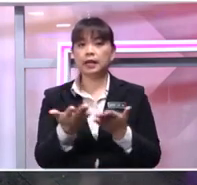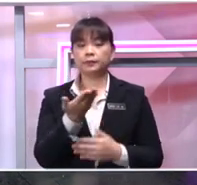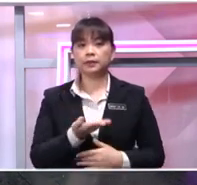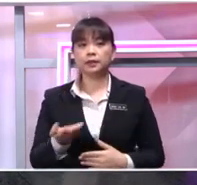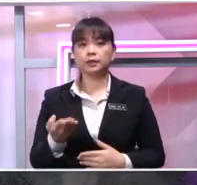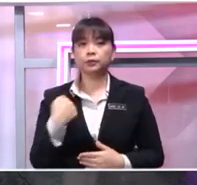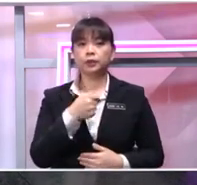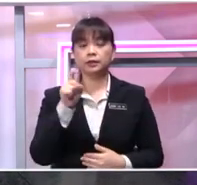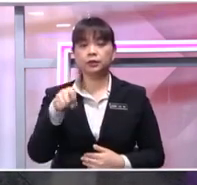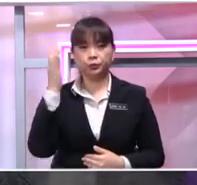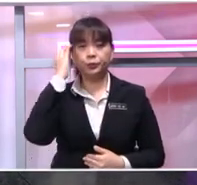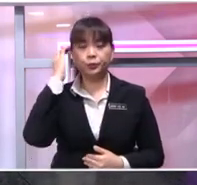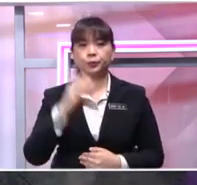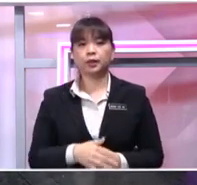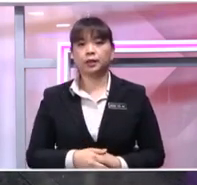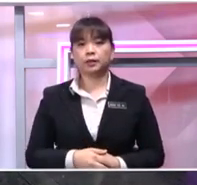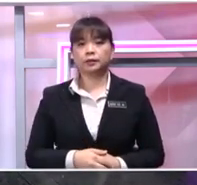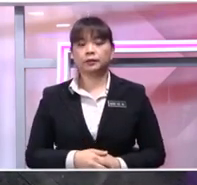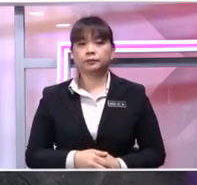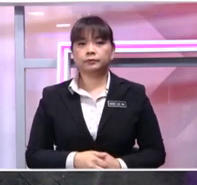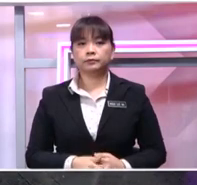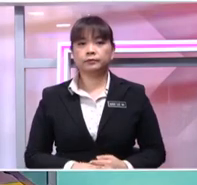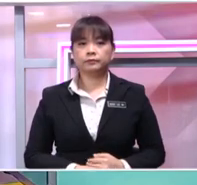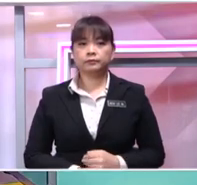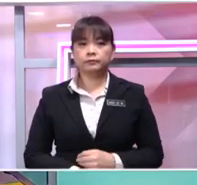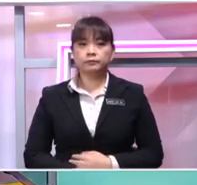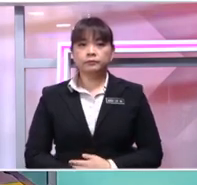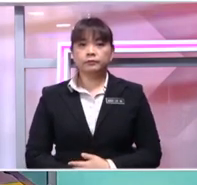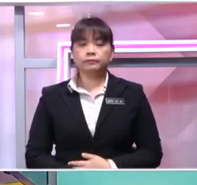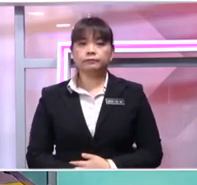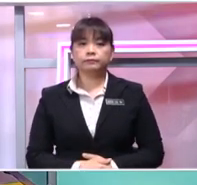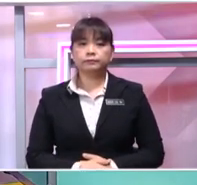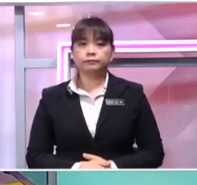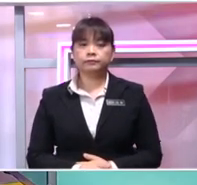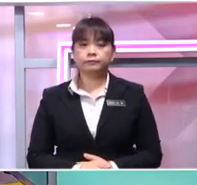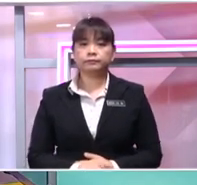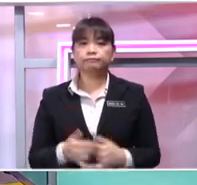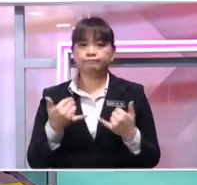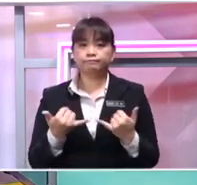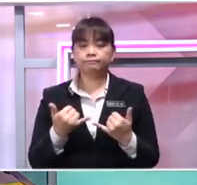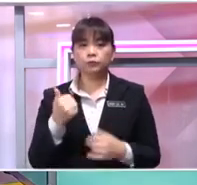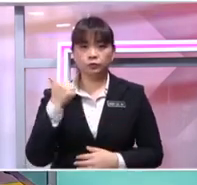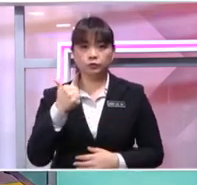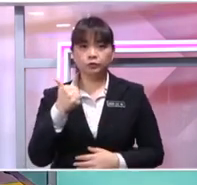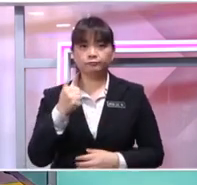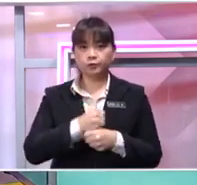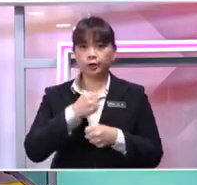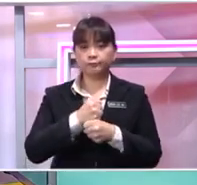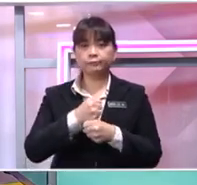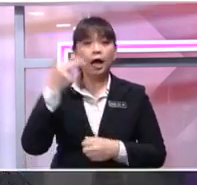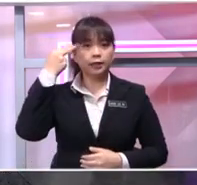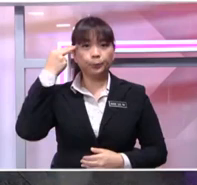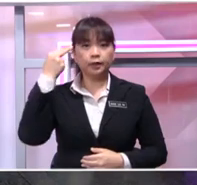consider nowadays. Yep. Okay, to share your information mm-hmm. out there. Okay, good job, Hakimi. You did a great